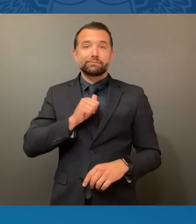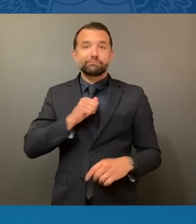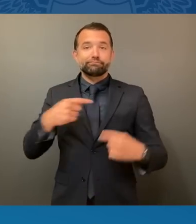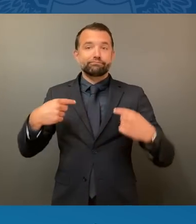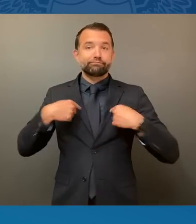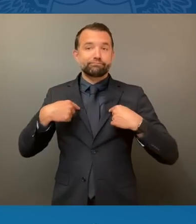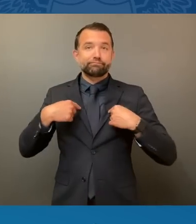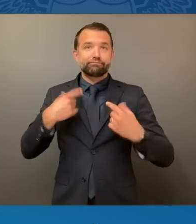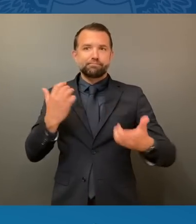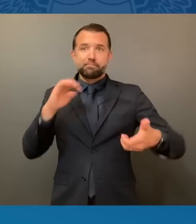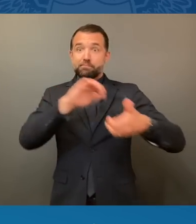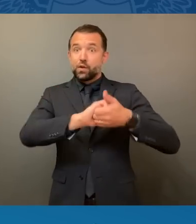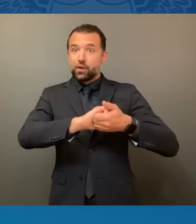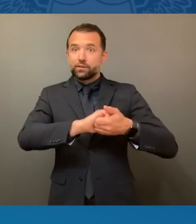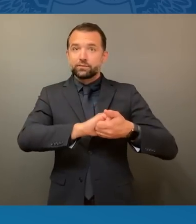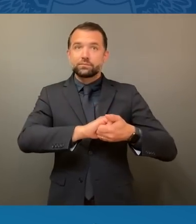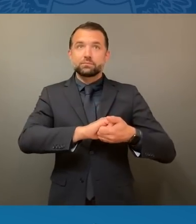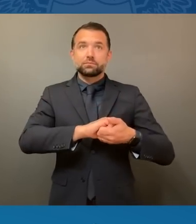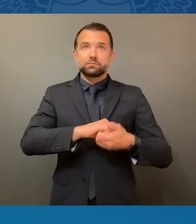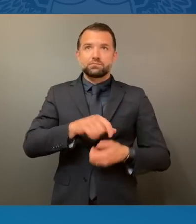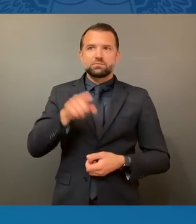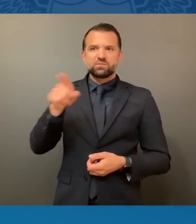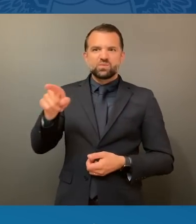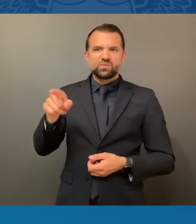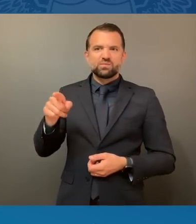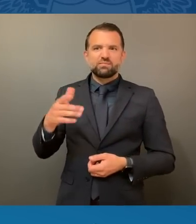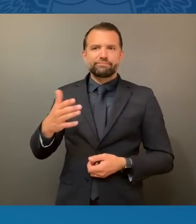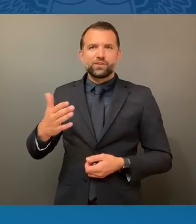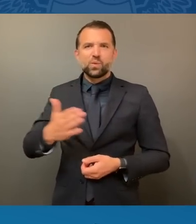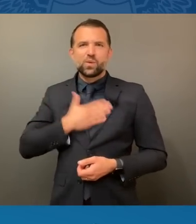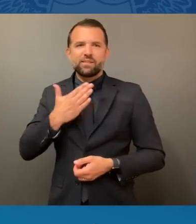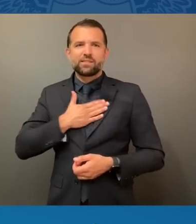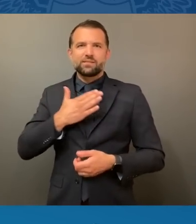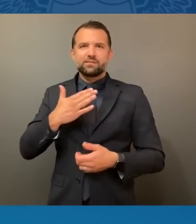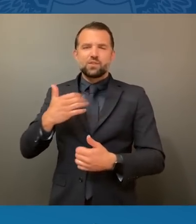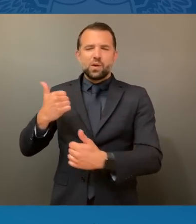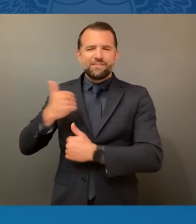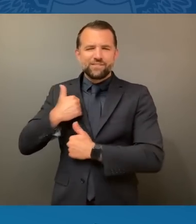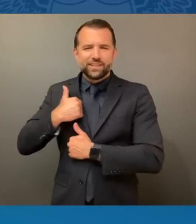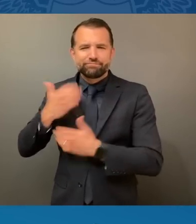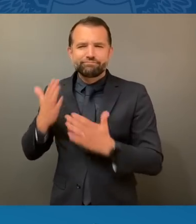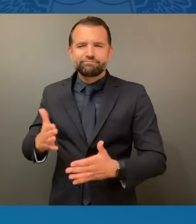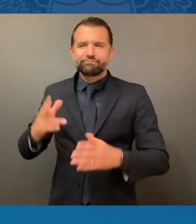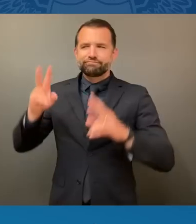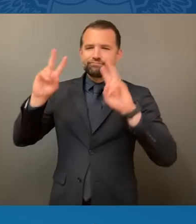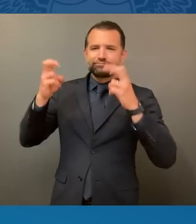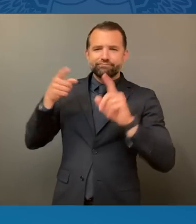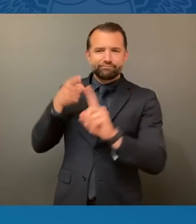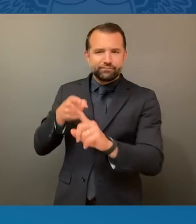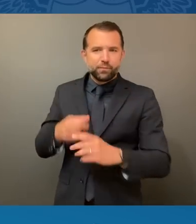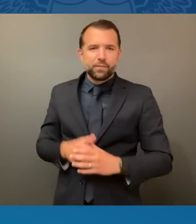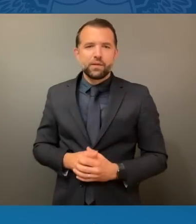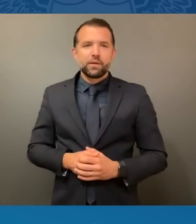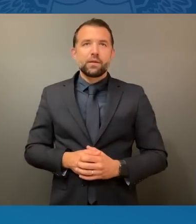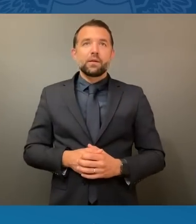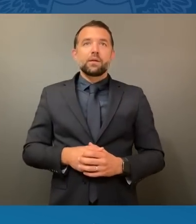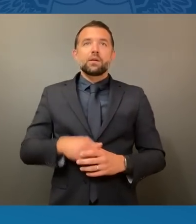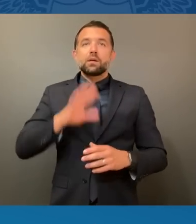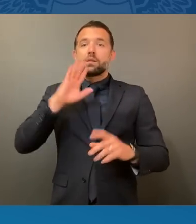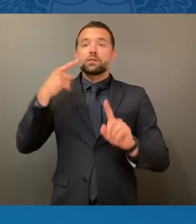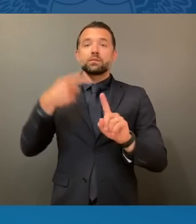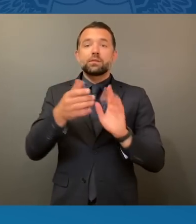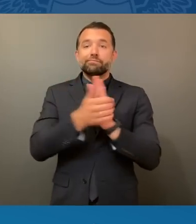She is a joyful warrior. Okay. So, speaking of talent,